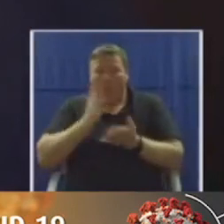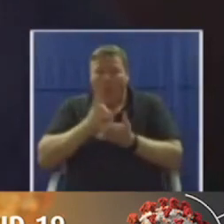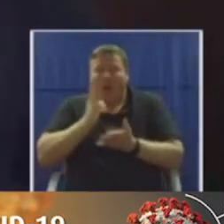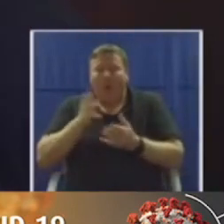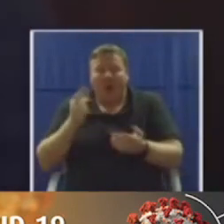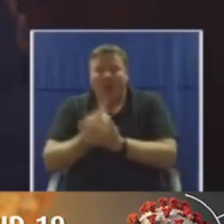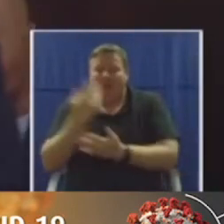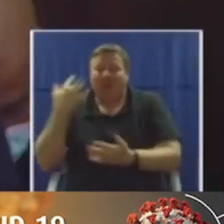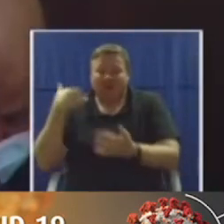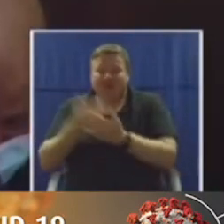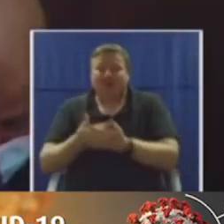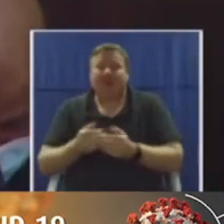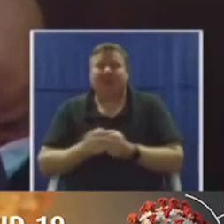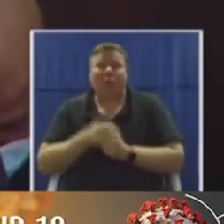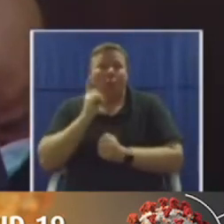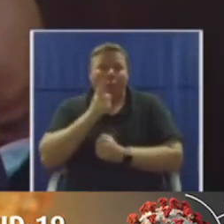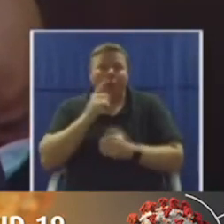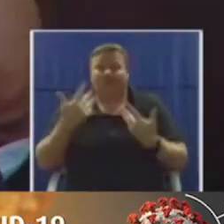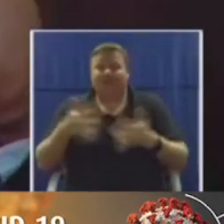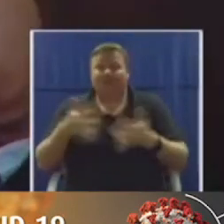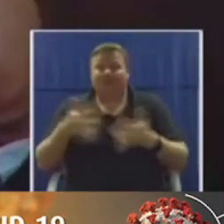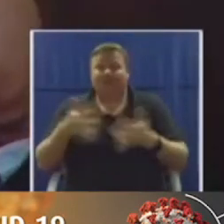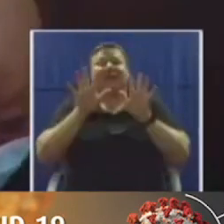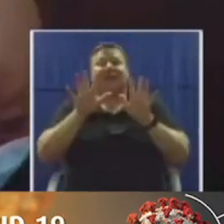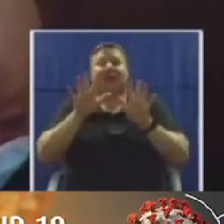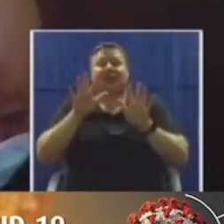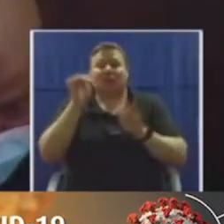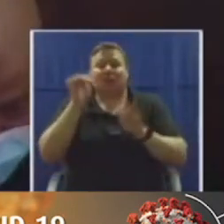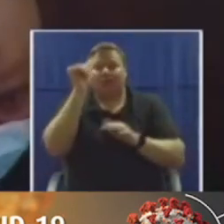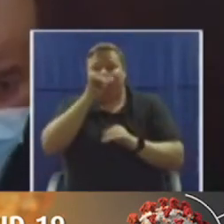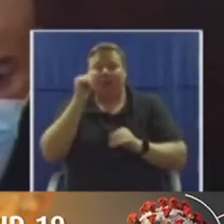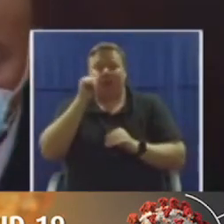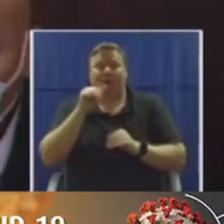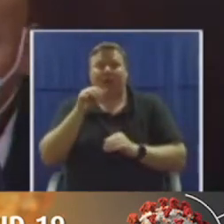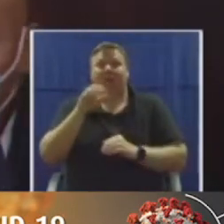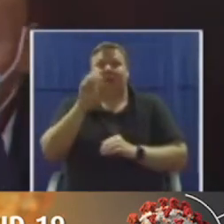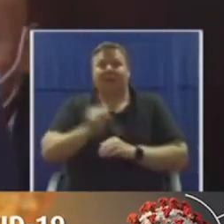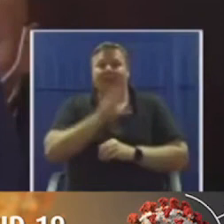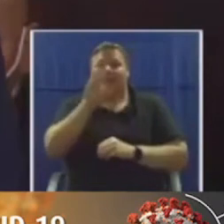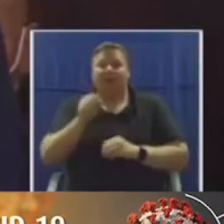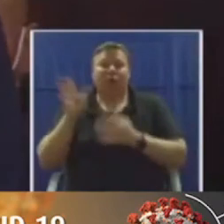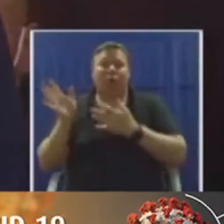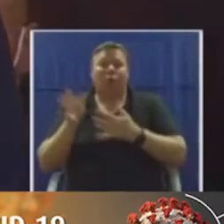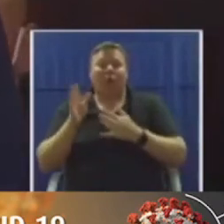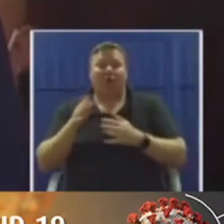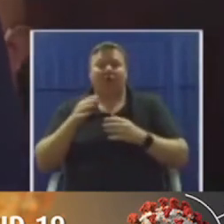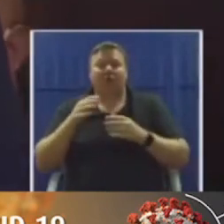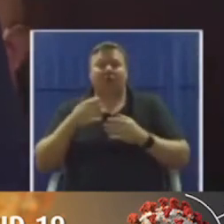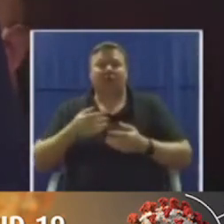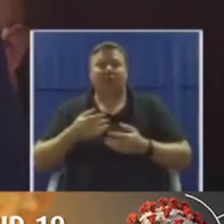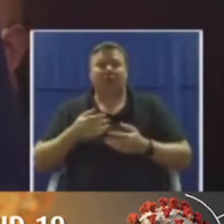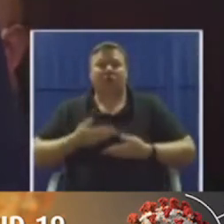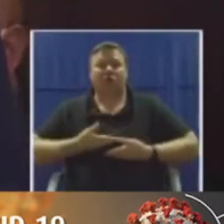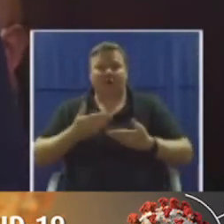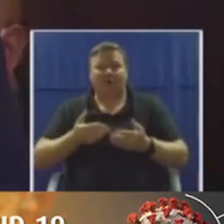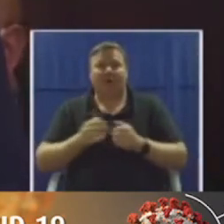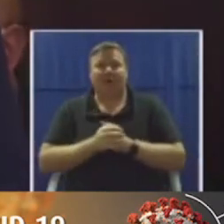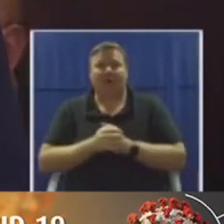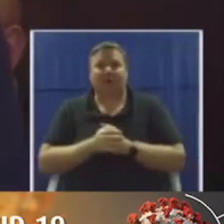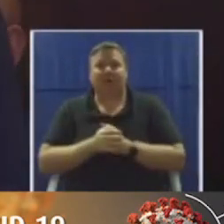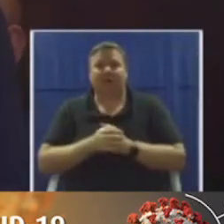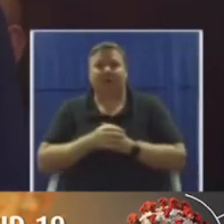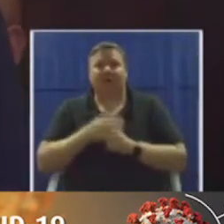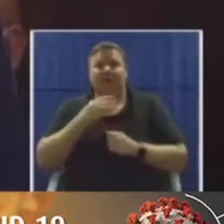warned. On the 10th of April, the South African Weather Service issued a level 2 warning of a cut-off low